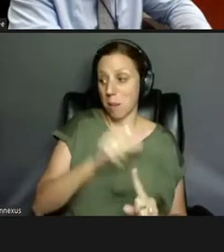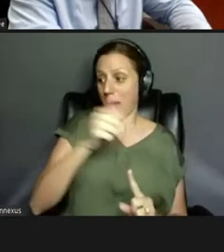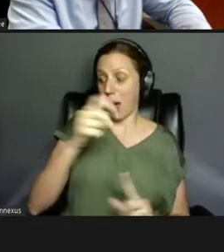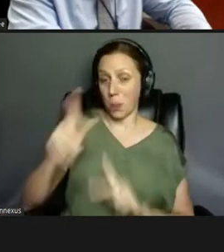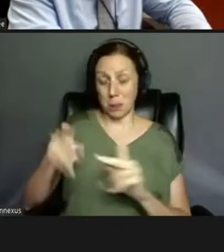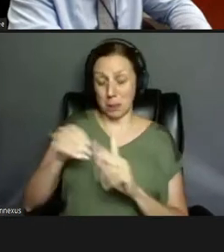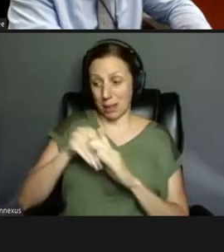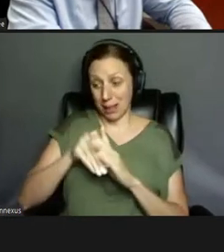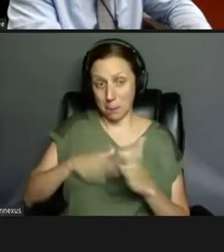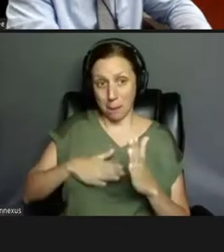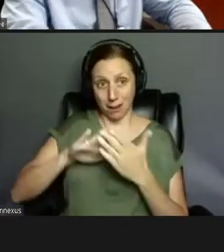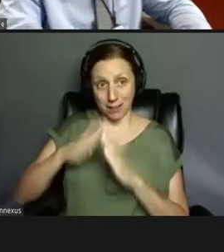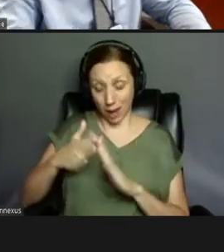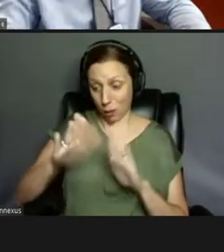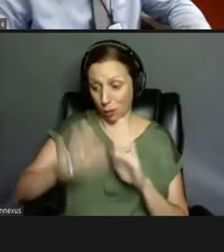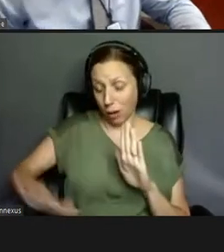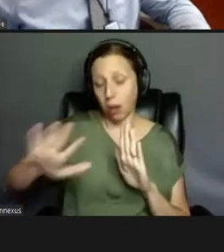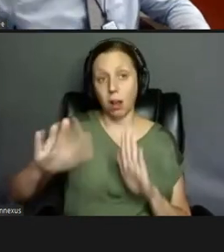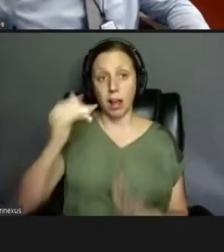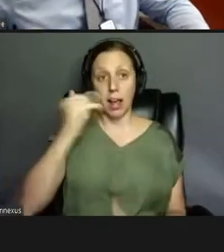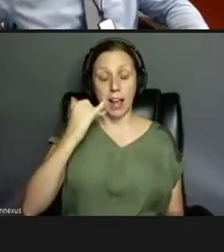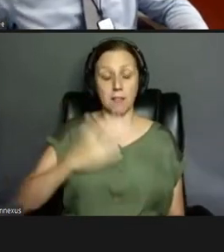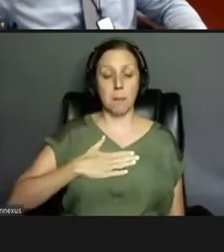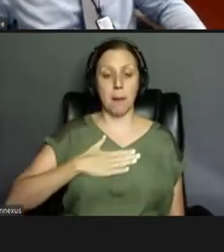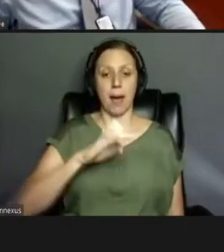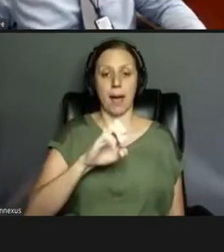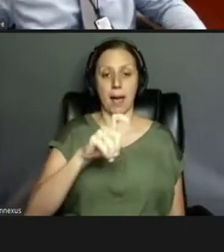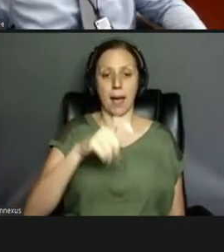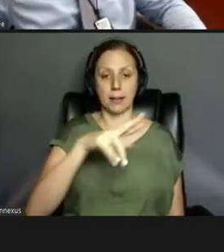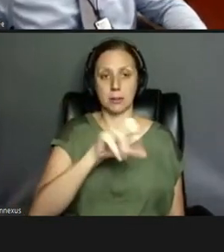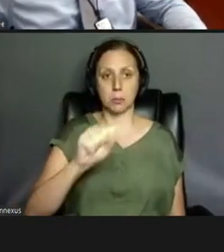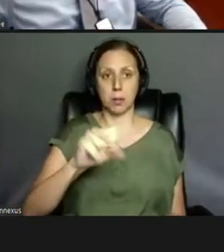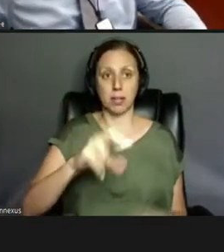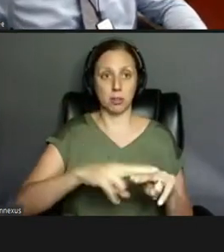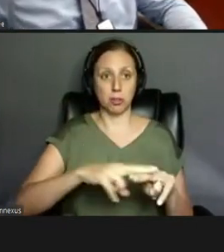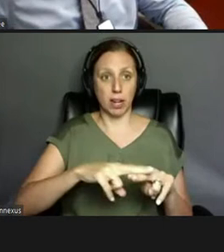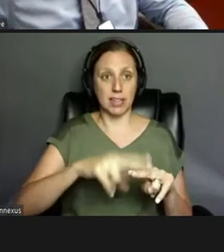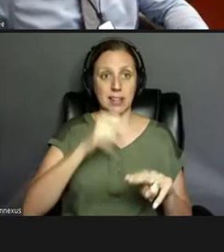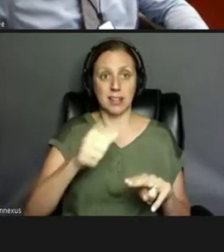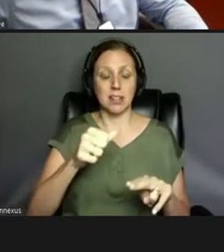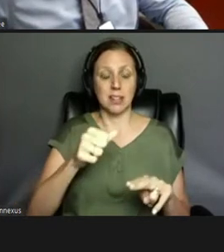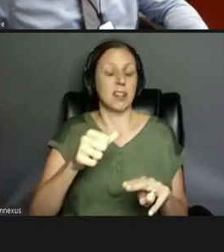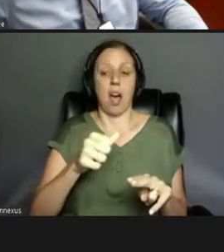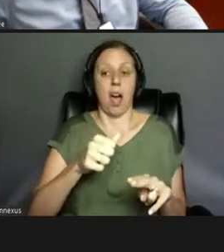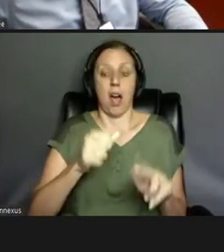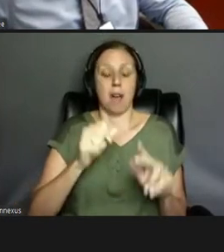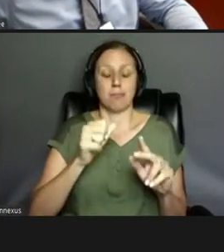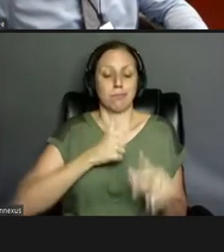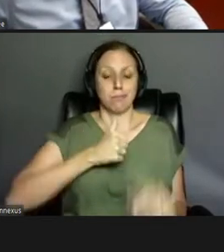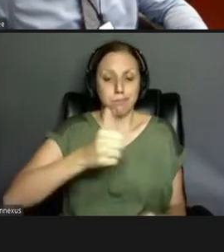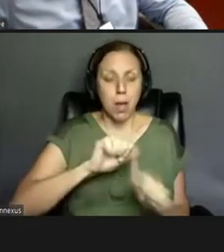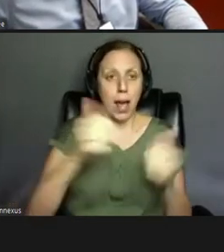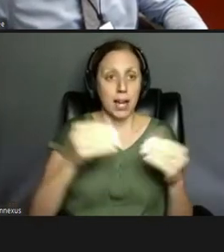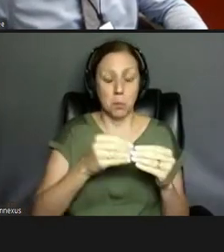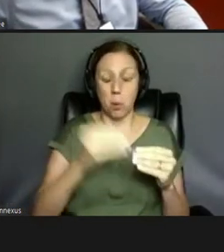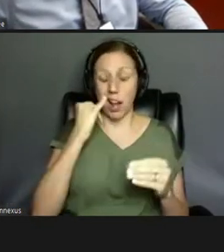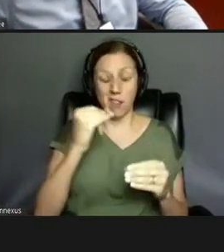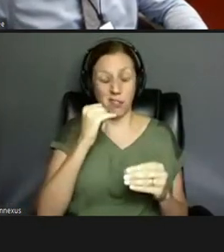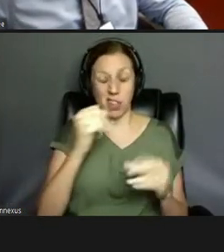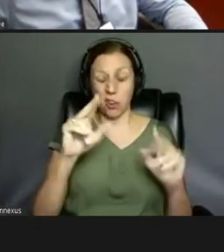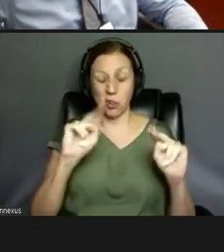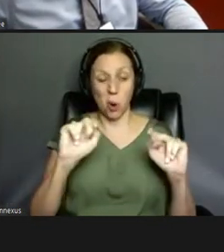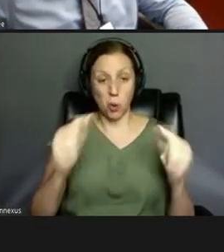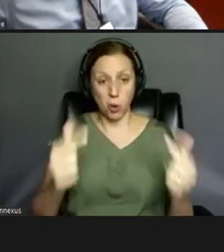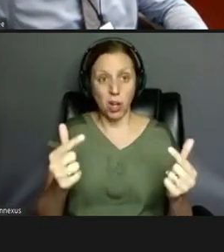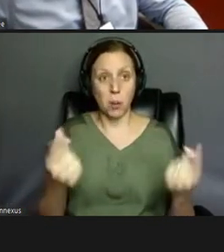That is, if my express trains don't run anymore, I'll just work from home more often. If the express trains aren't running, I can just